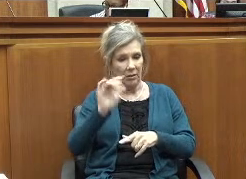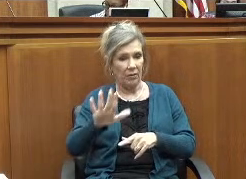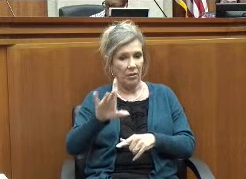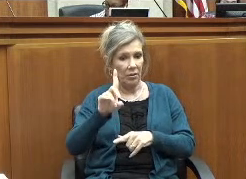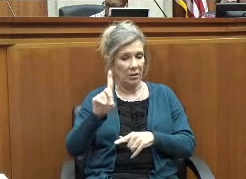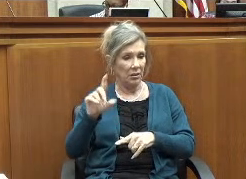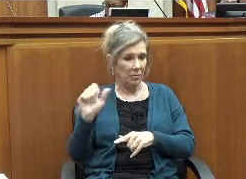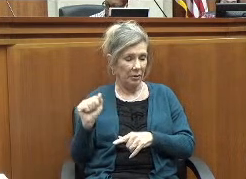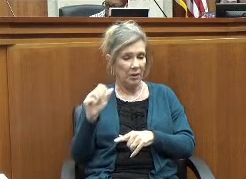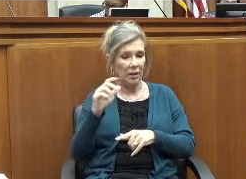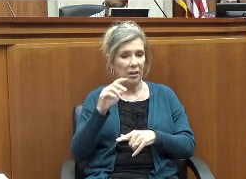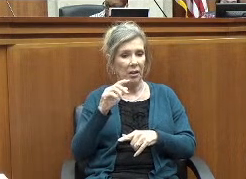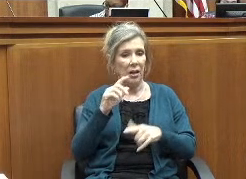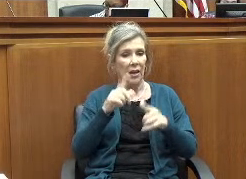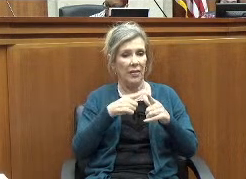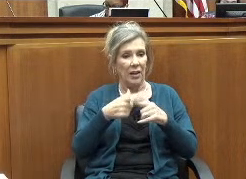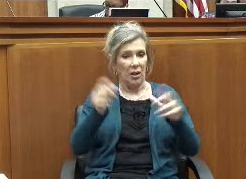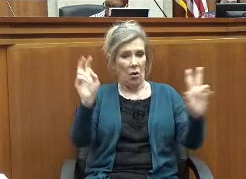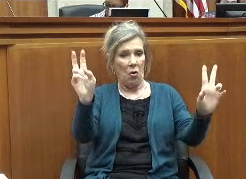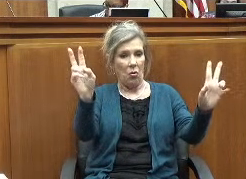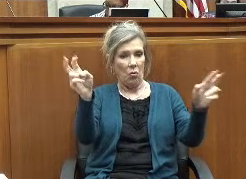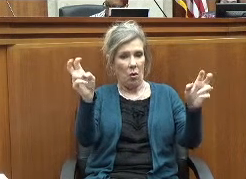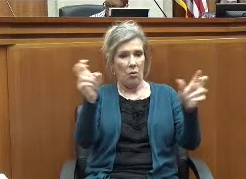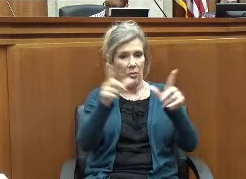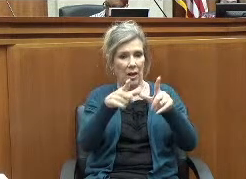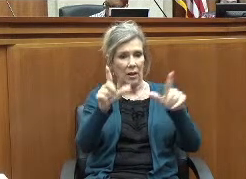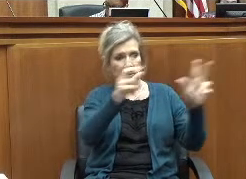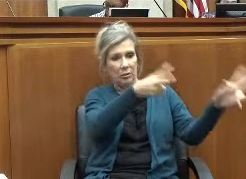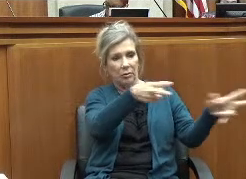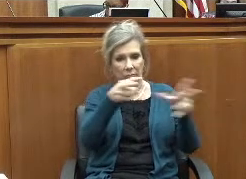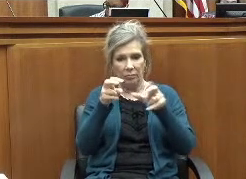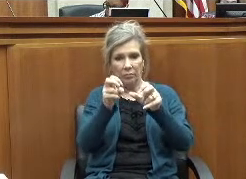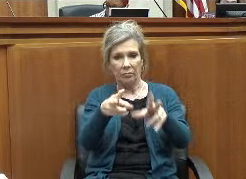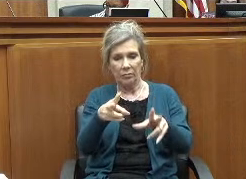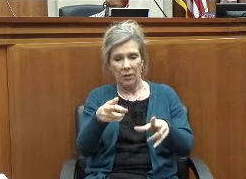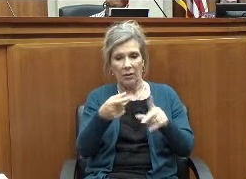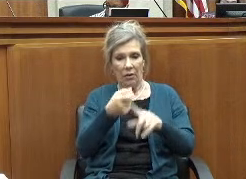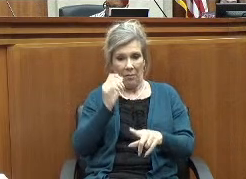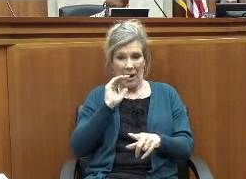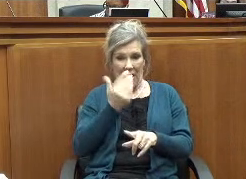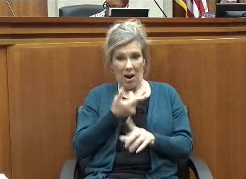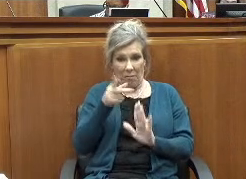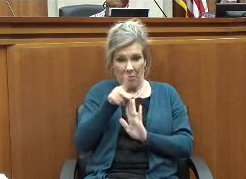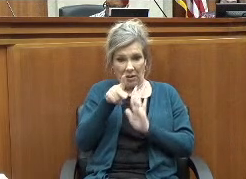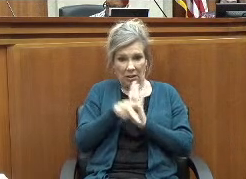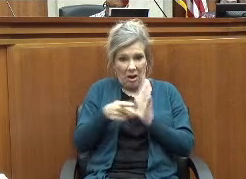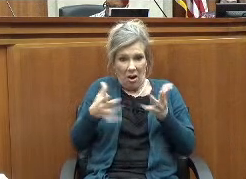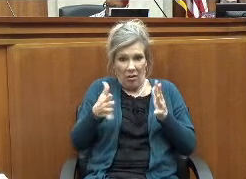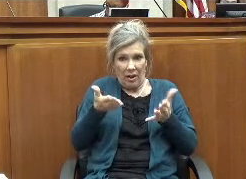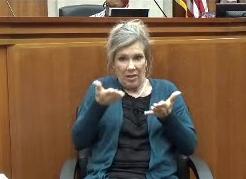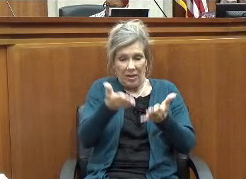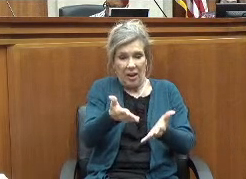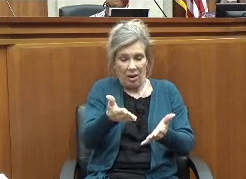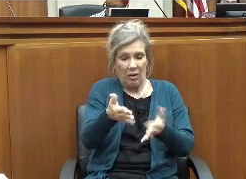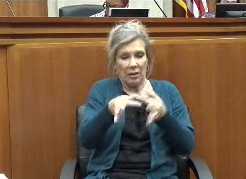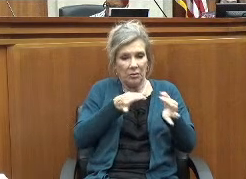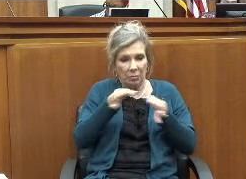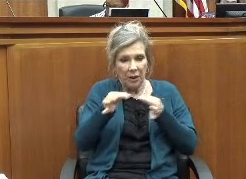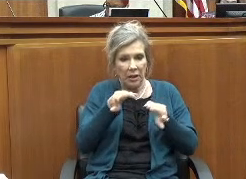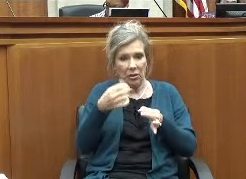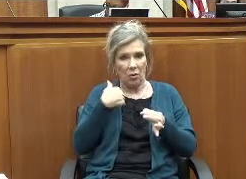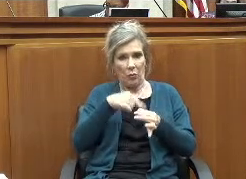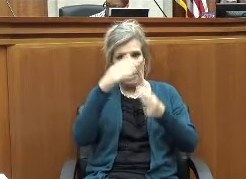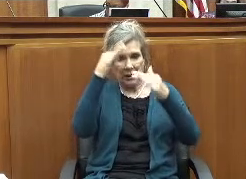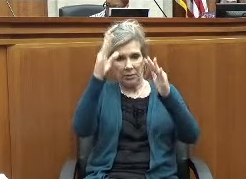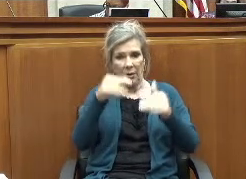disability, and then quote the language from our own policy that is already there that explains that we